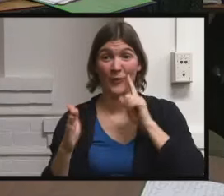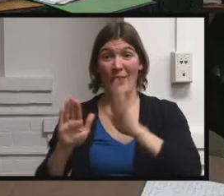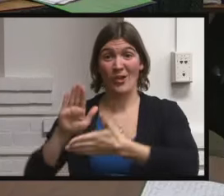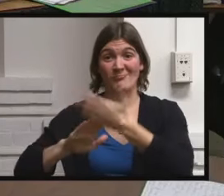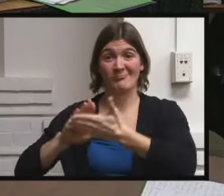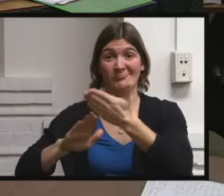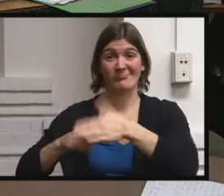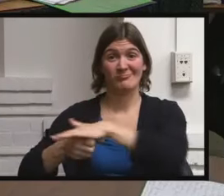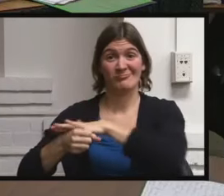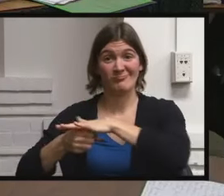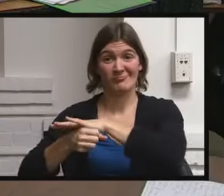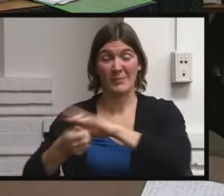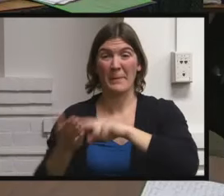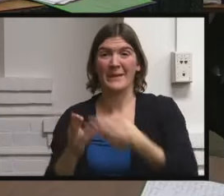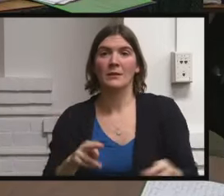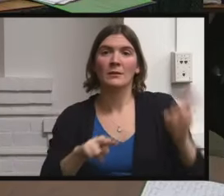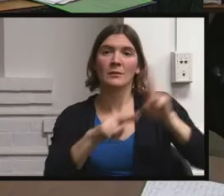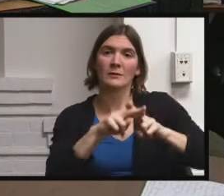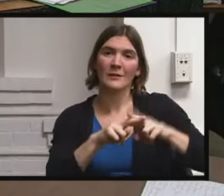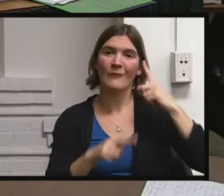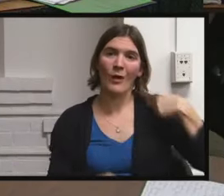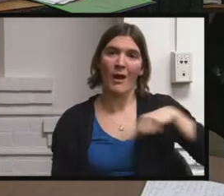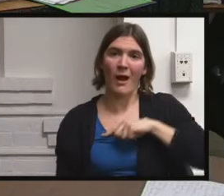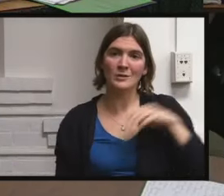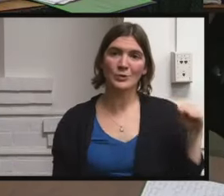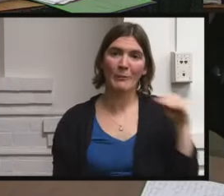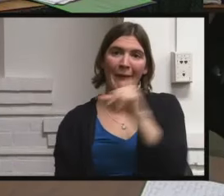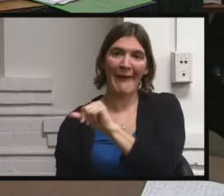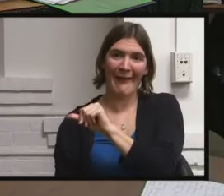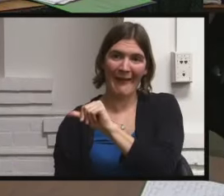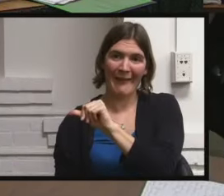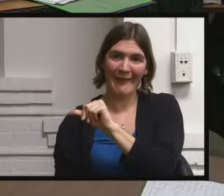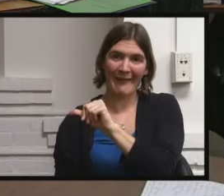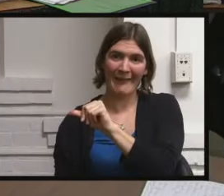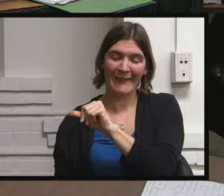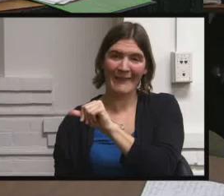of the district, therefore some increased assessment to the